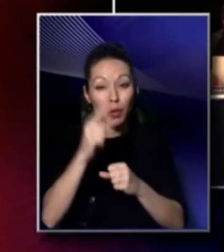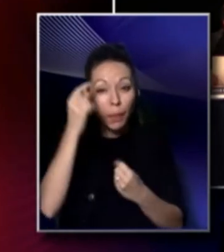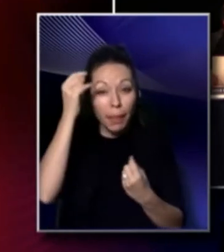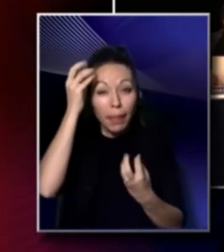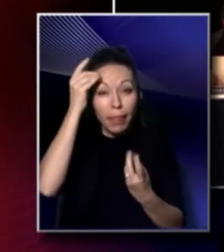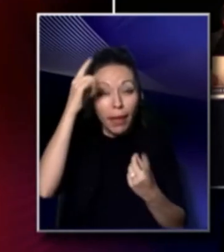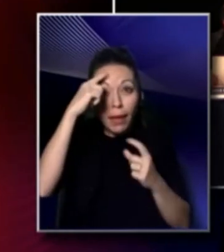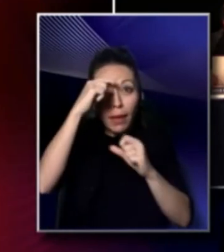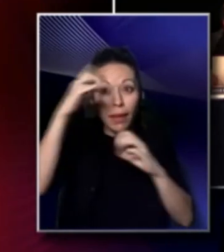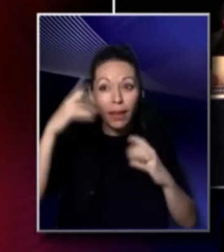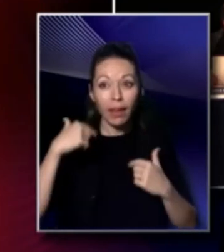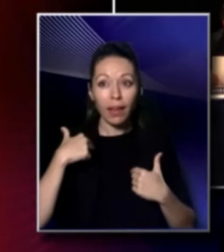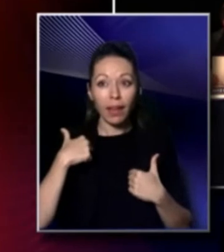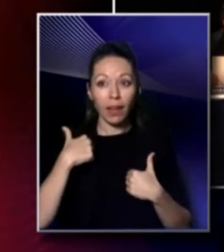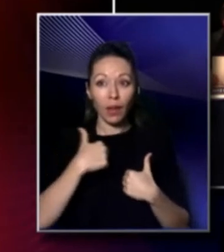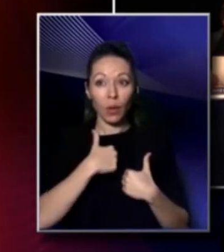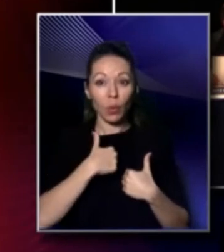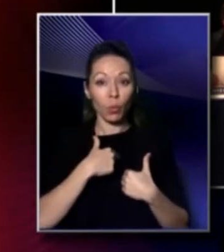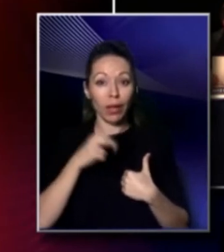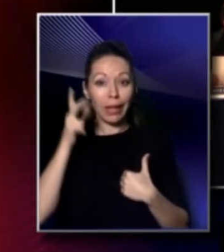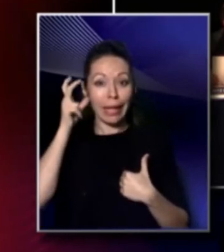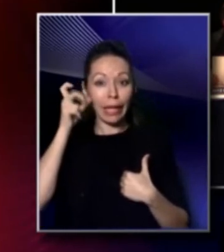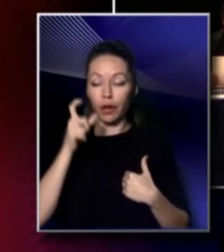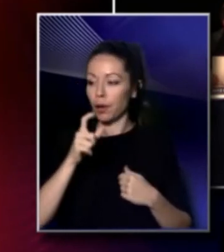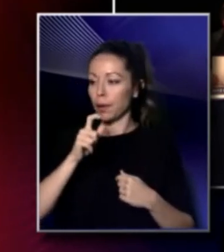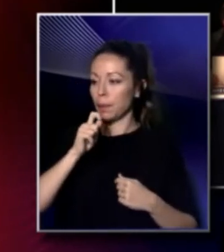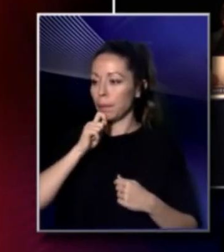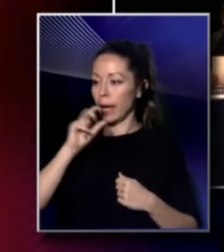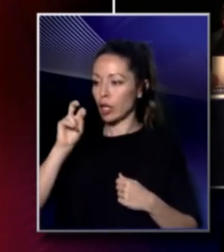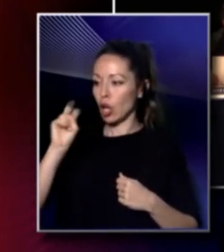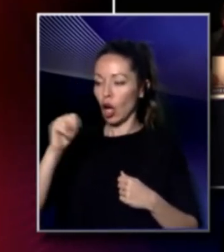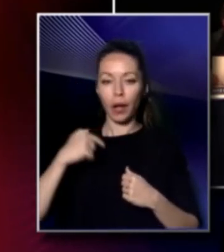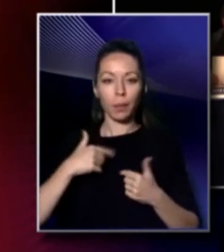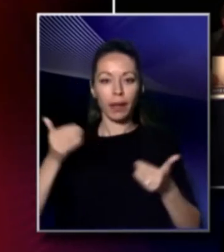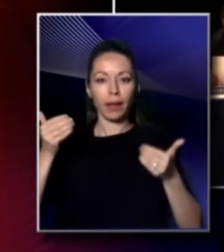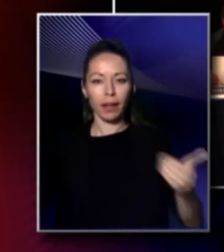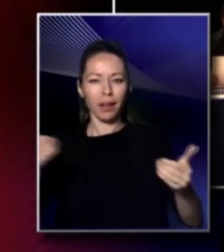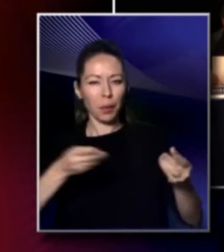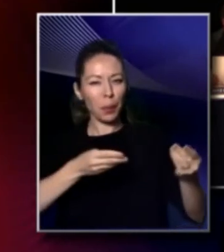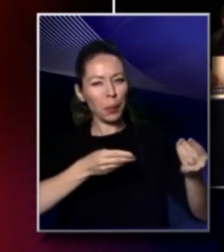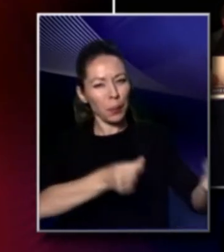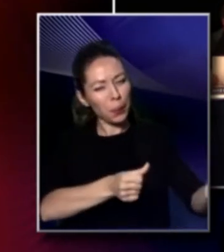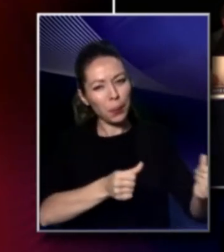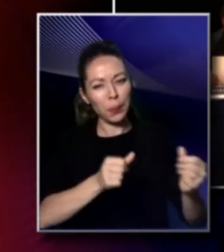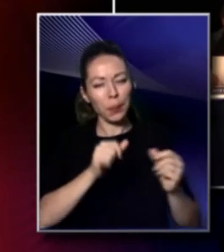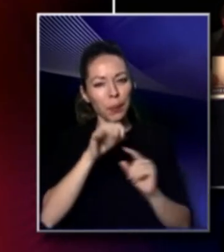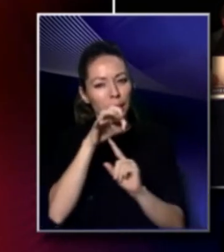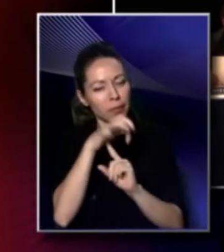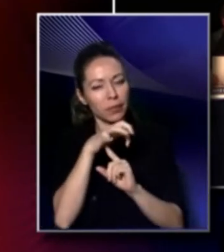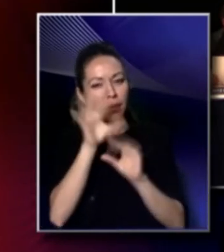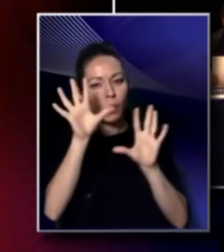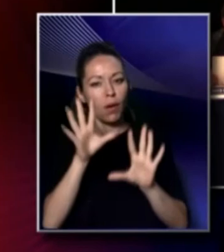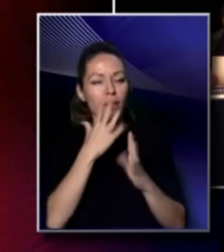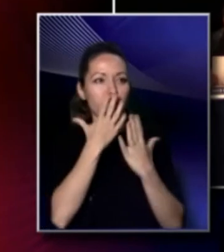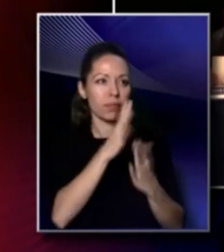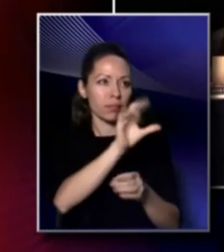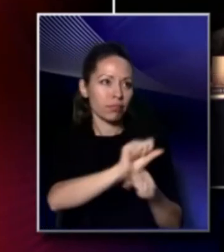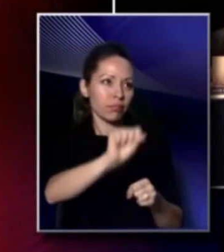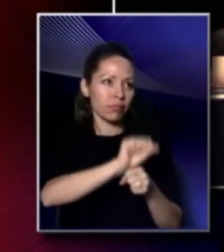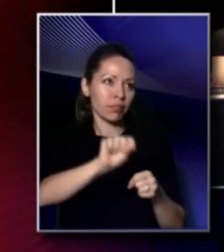about it, all we do is hear them say the mics are on, and that's it. So it's seamless, and they do a great job, and we very much appreciate their efforts. Thank